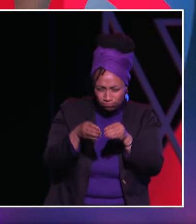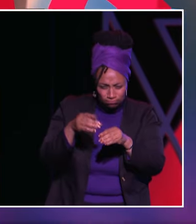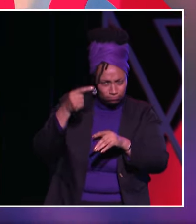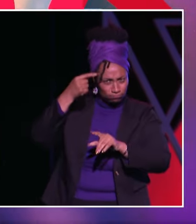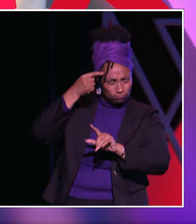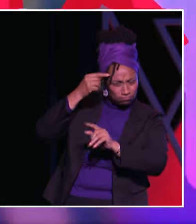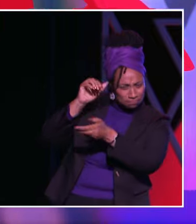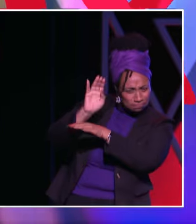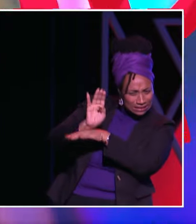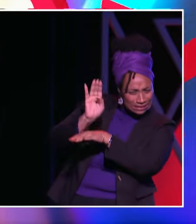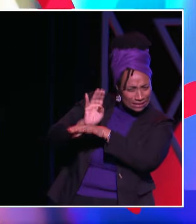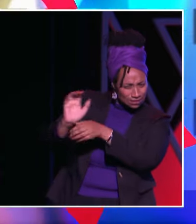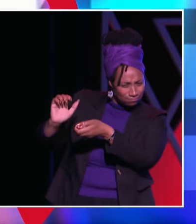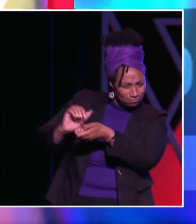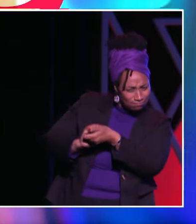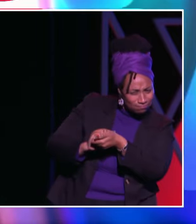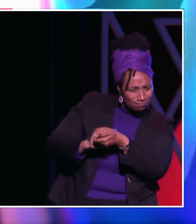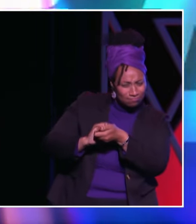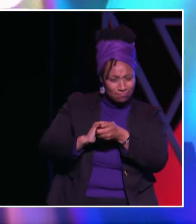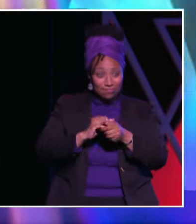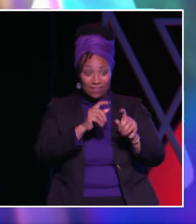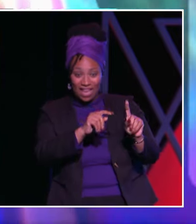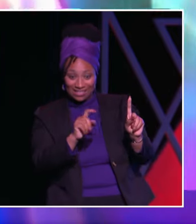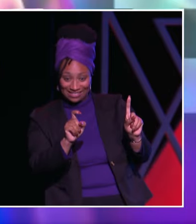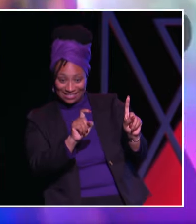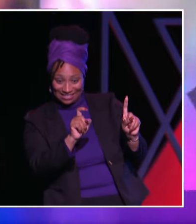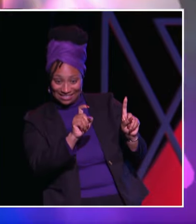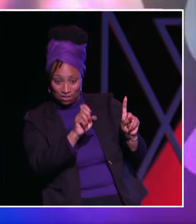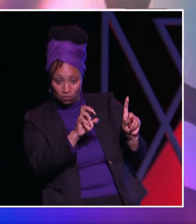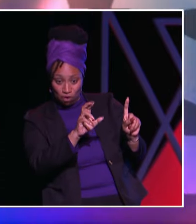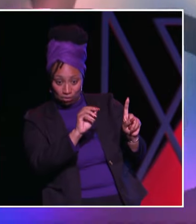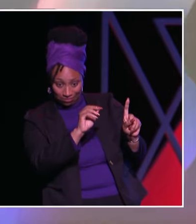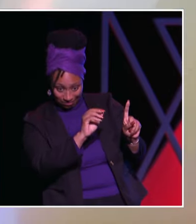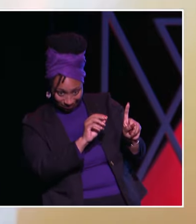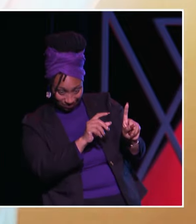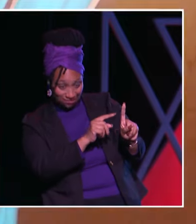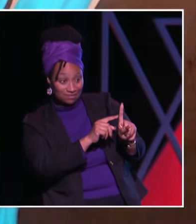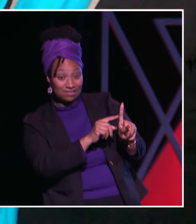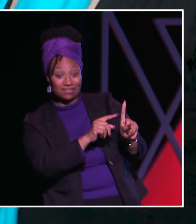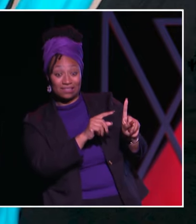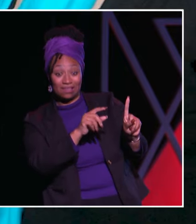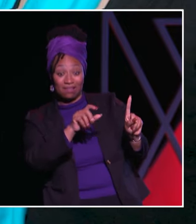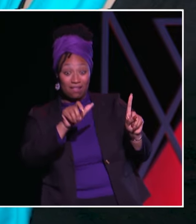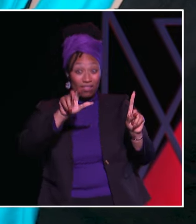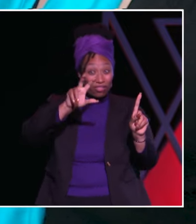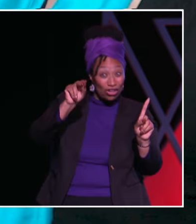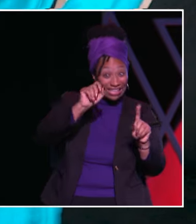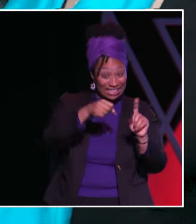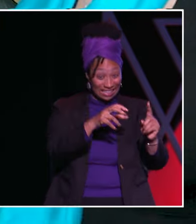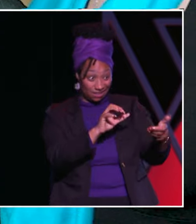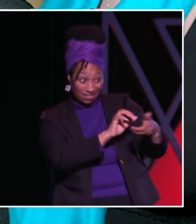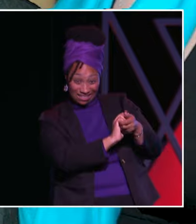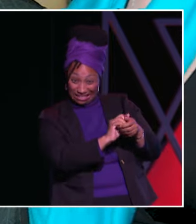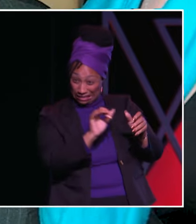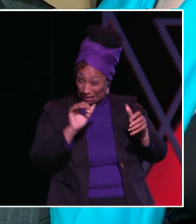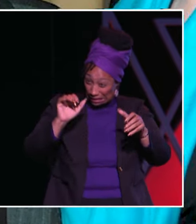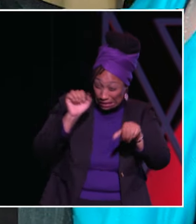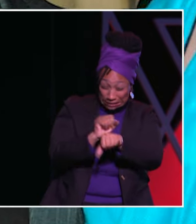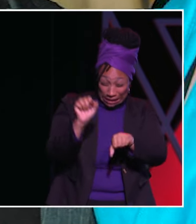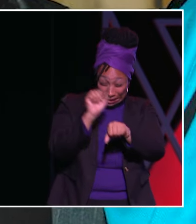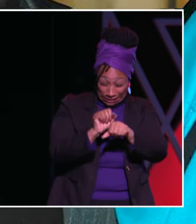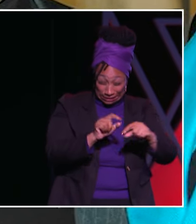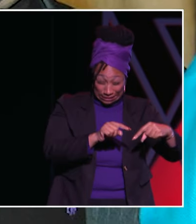Xerox, always on the cutting edge of innovation and growth. Her proficiency, professionalism, and